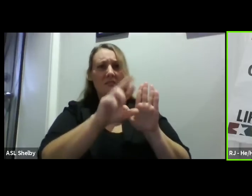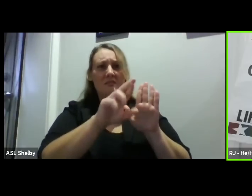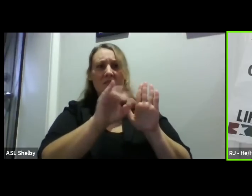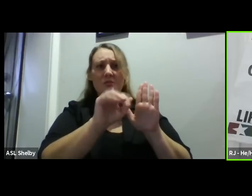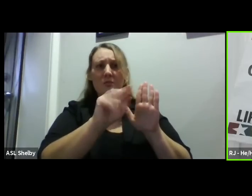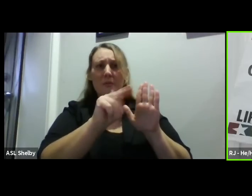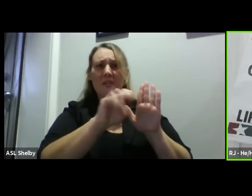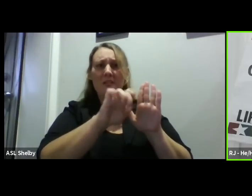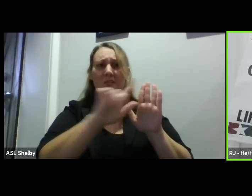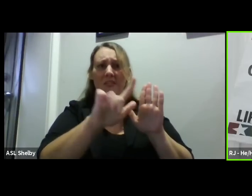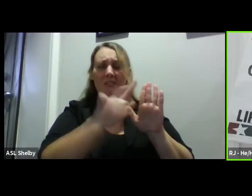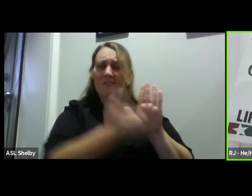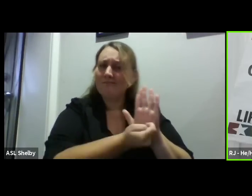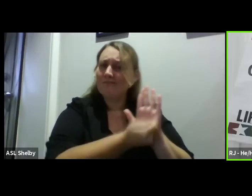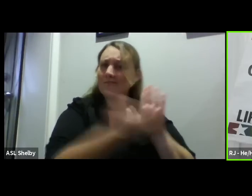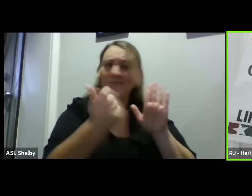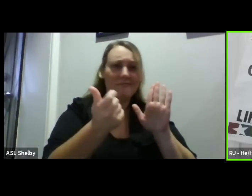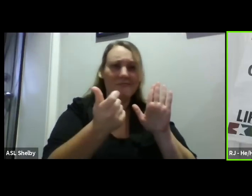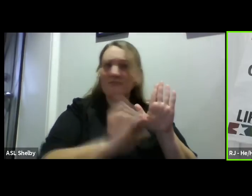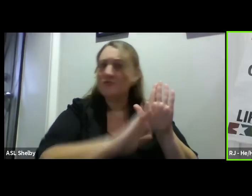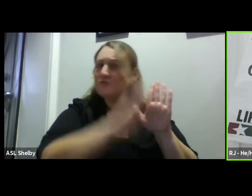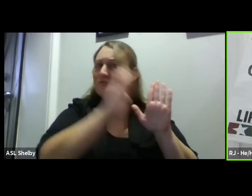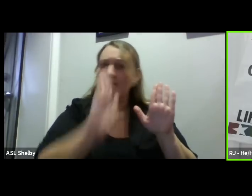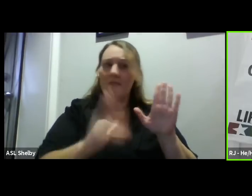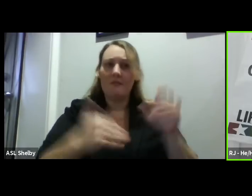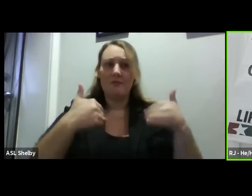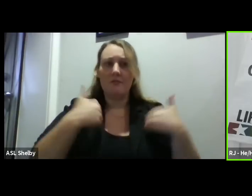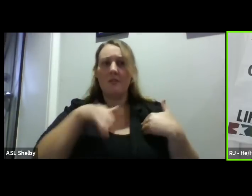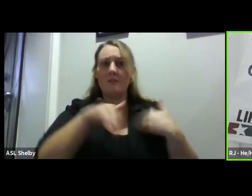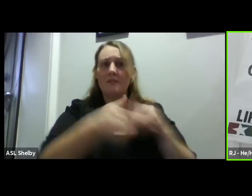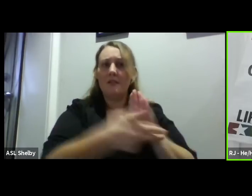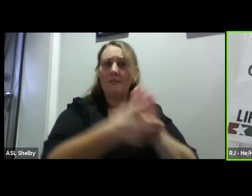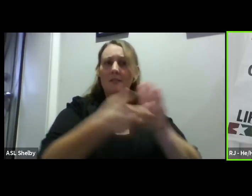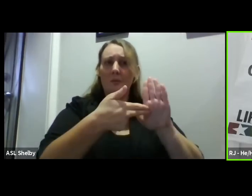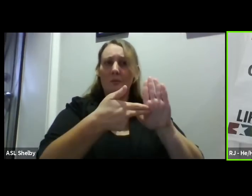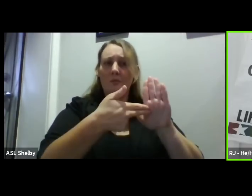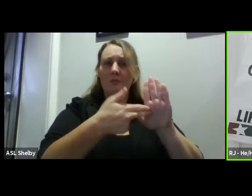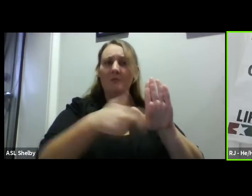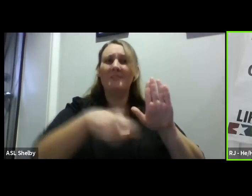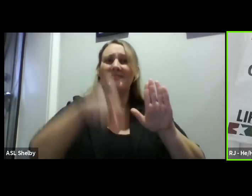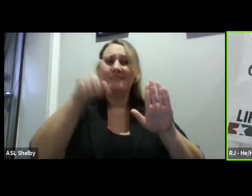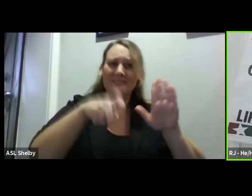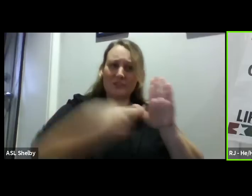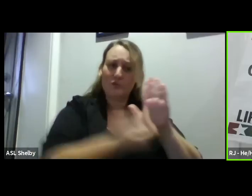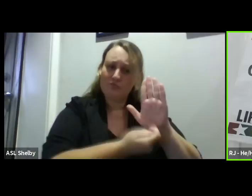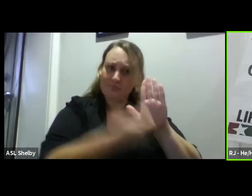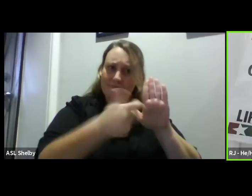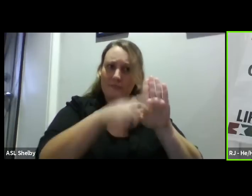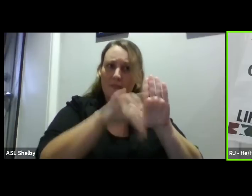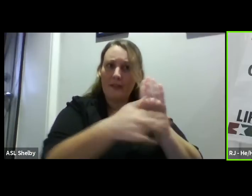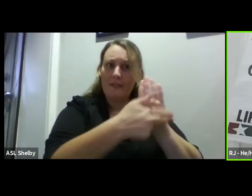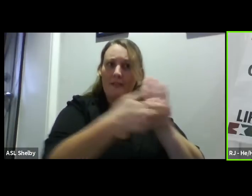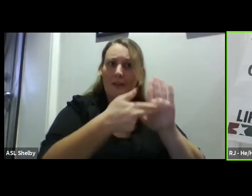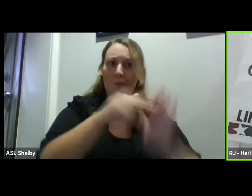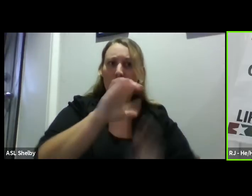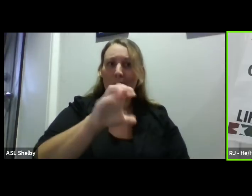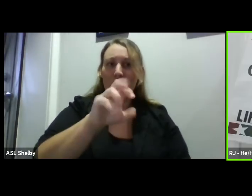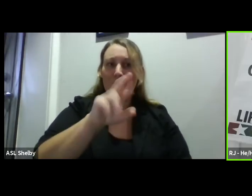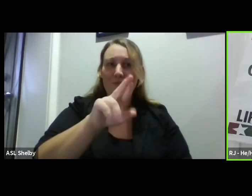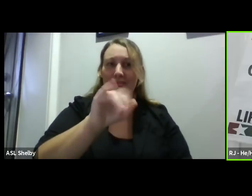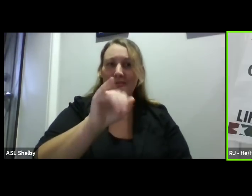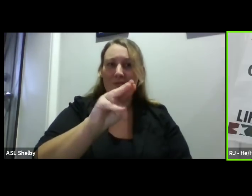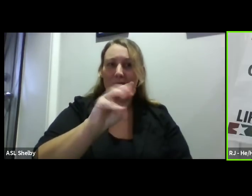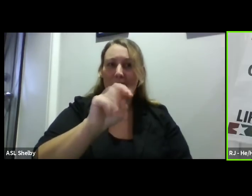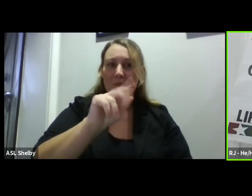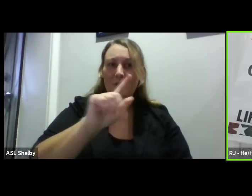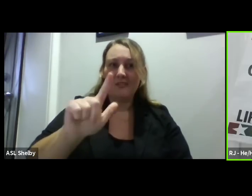place, is part of a much, much broader movement to end the police state, to